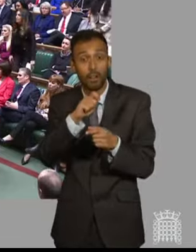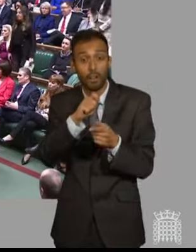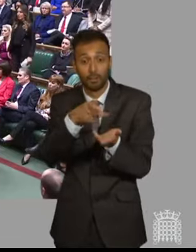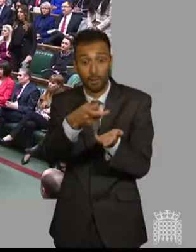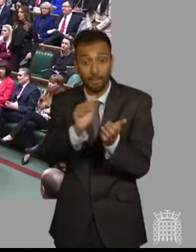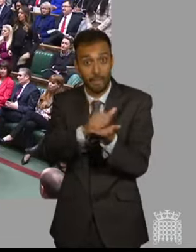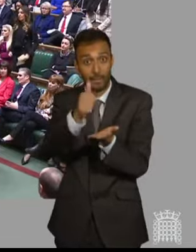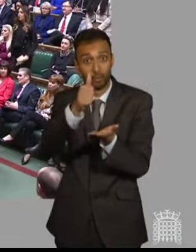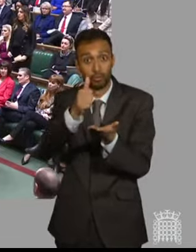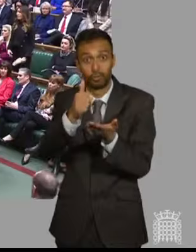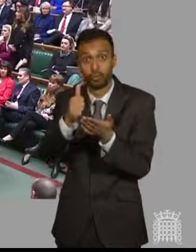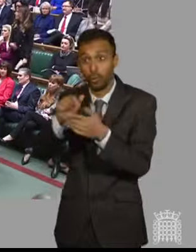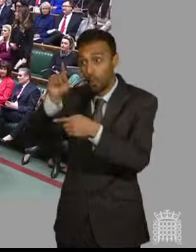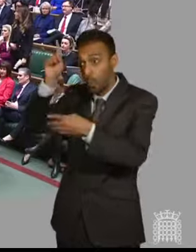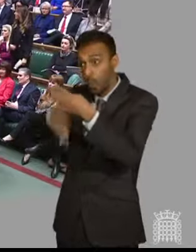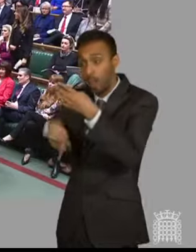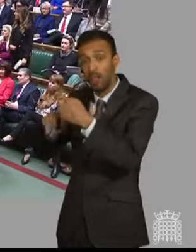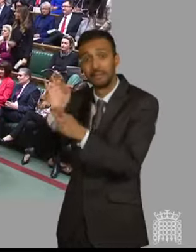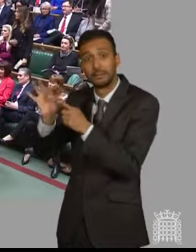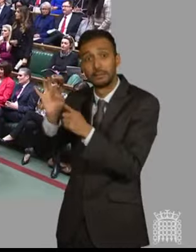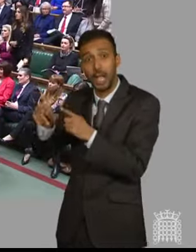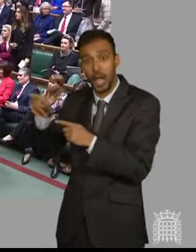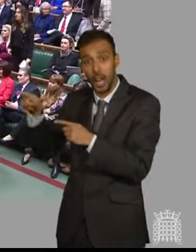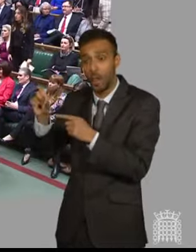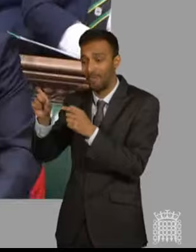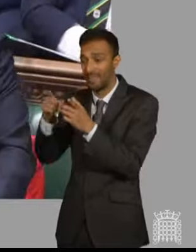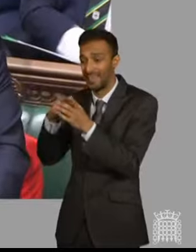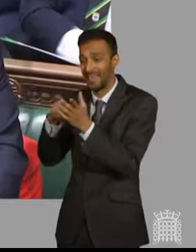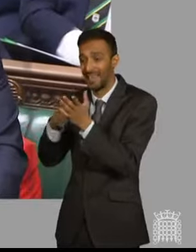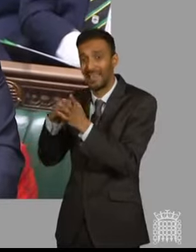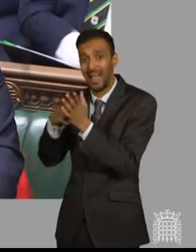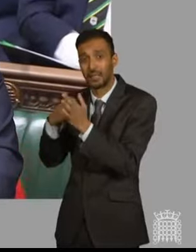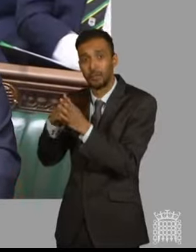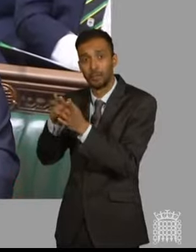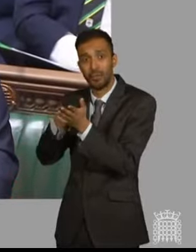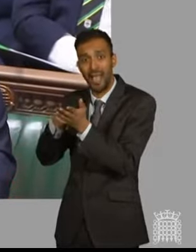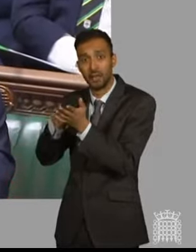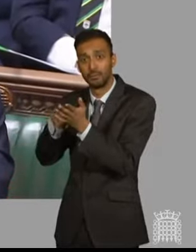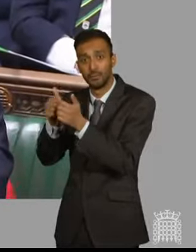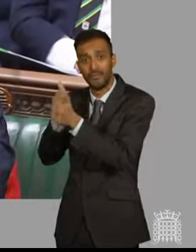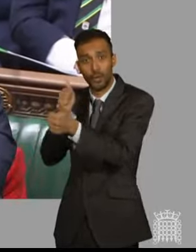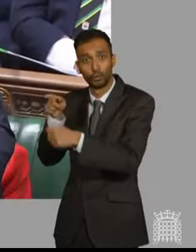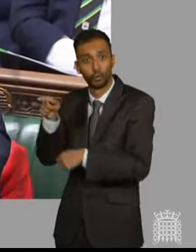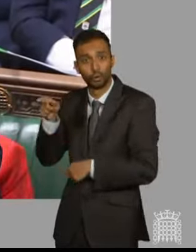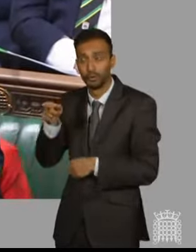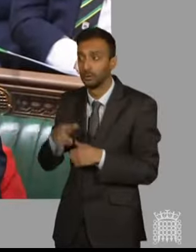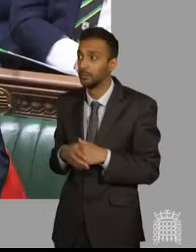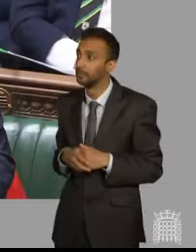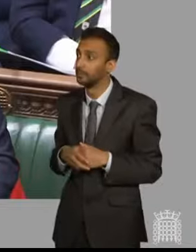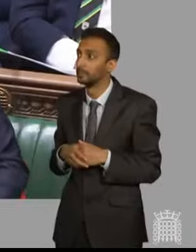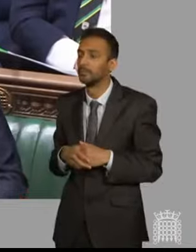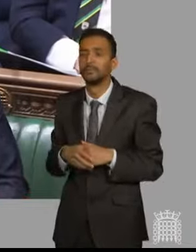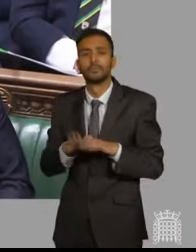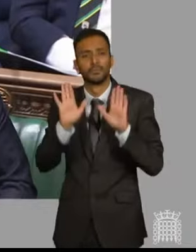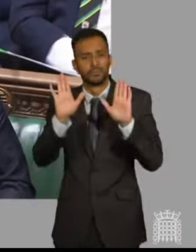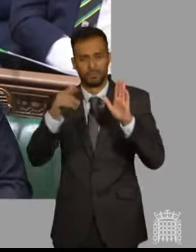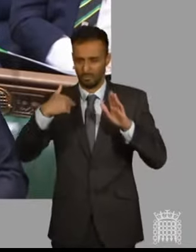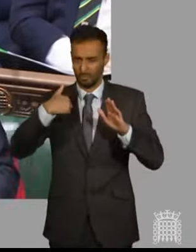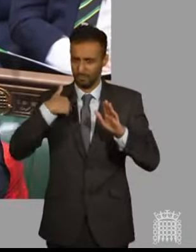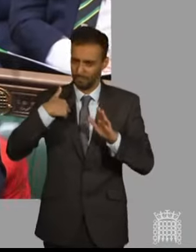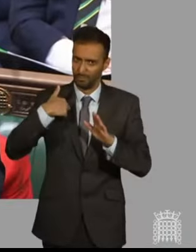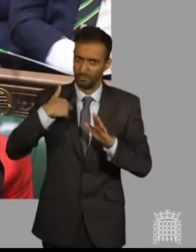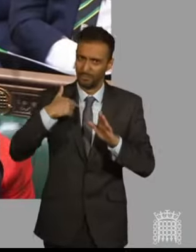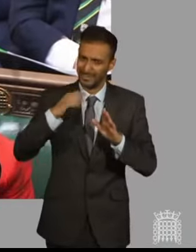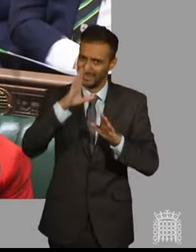Mr. Speaker, I take very seriously my responsibilities to register and declare all of my relevant interests. All of them have been declared